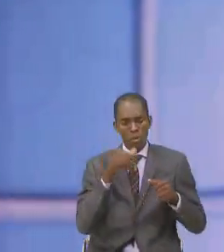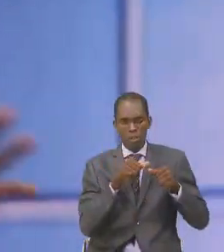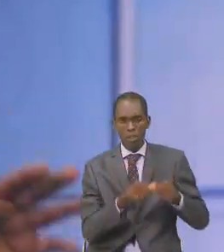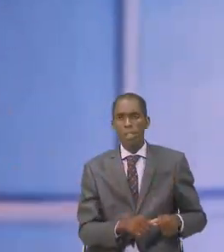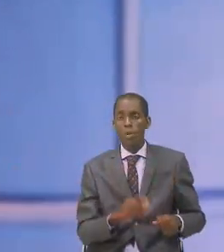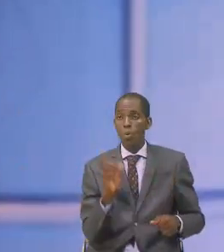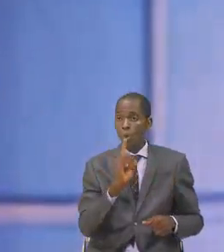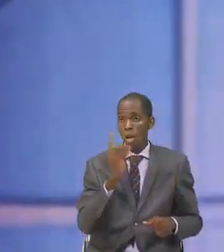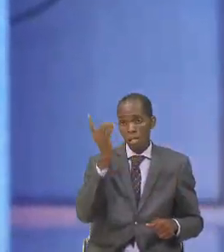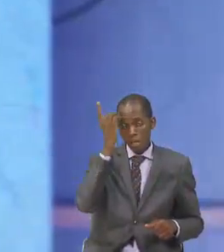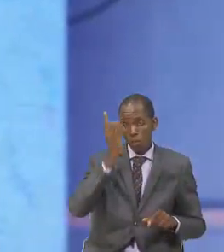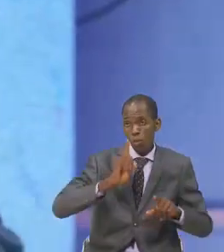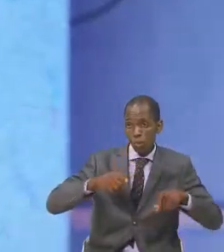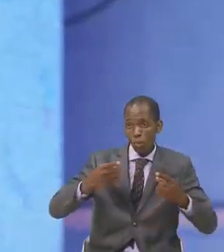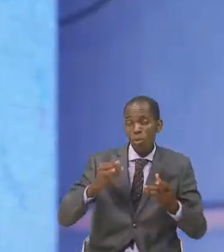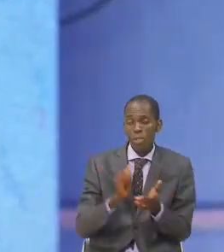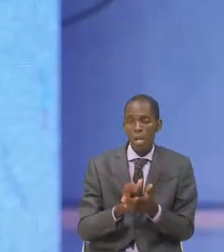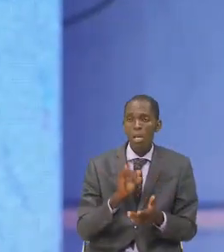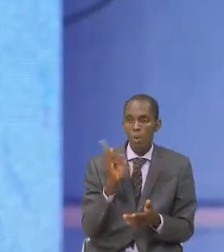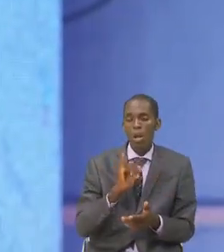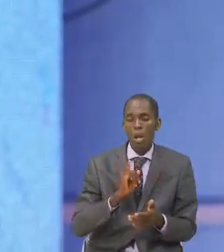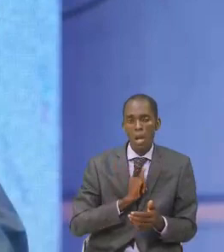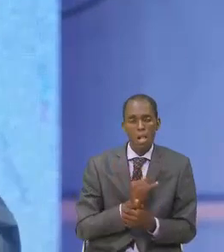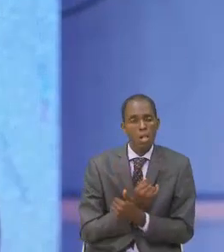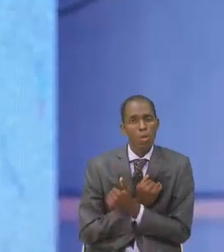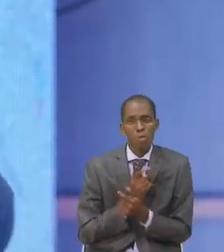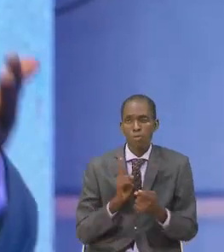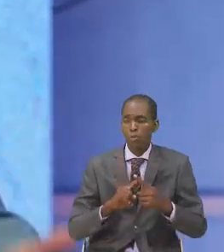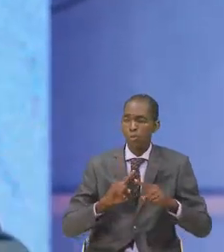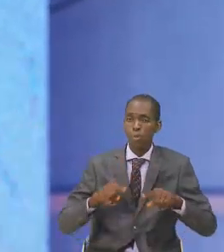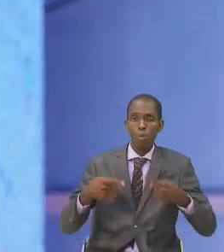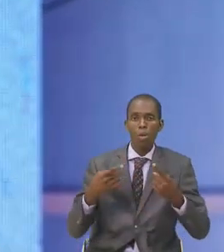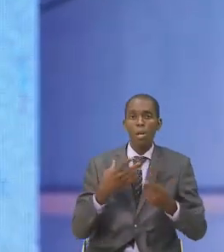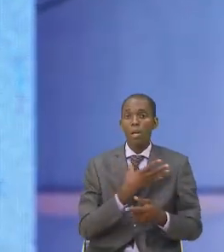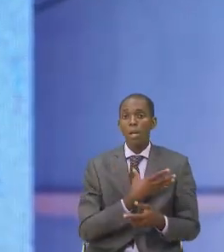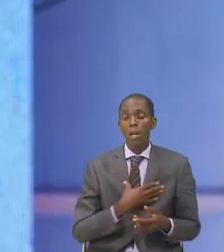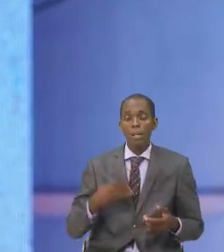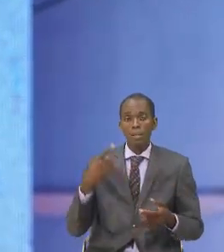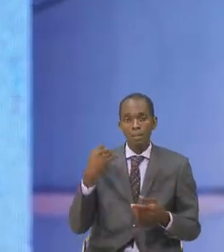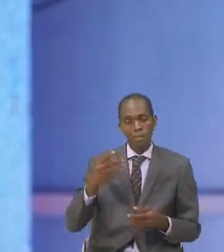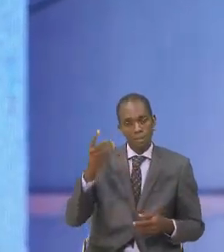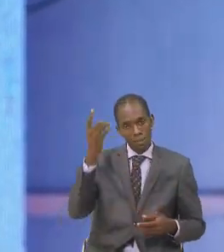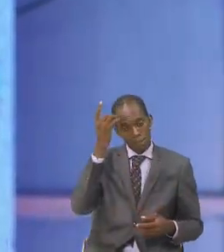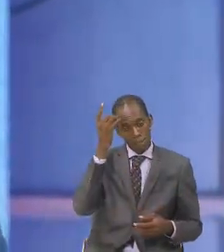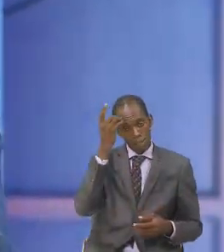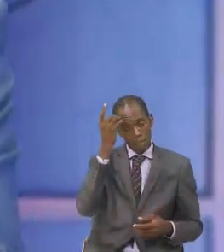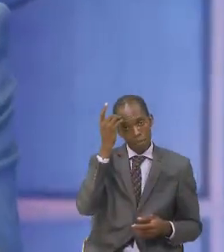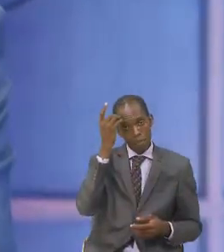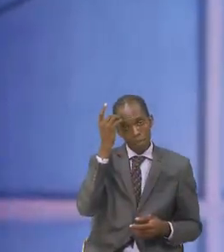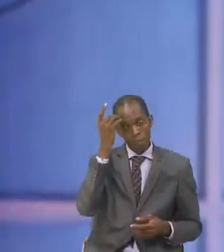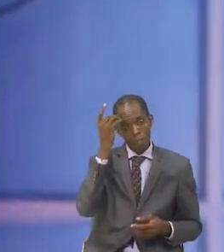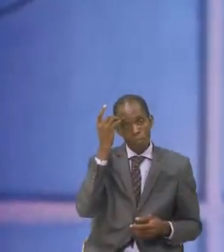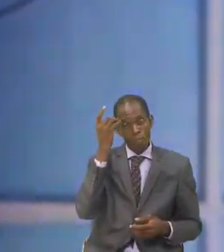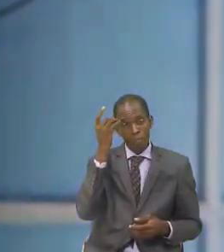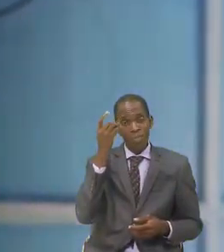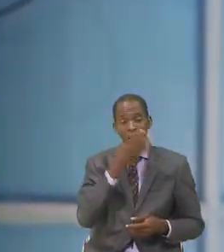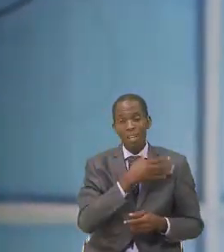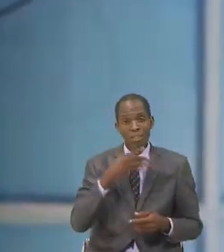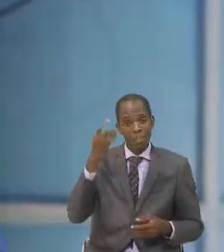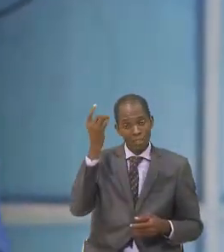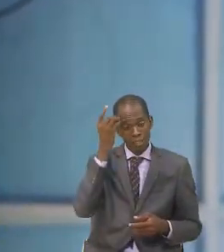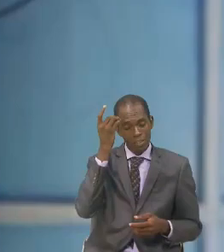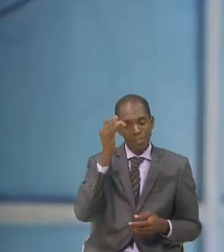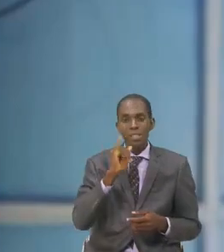with the gang. I'm going to remain there. Where devil goes, that's what he wants to go. And the devil is